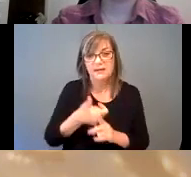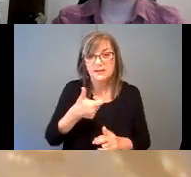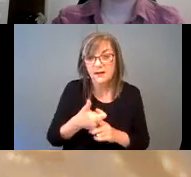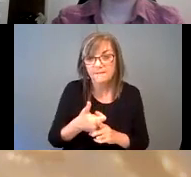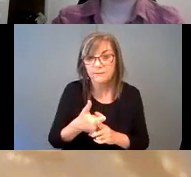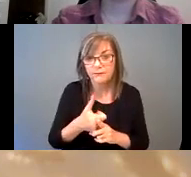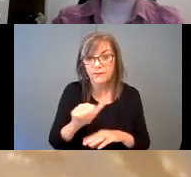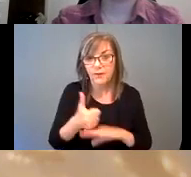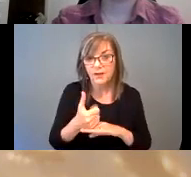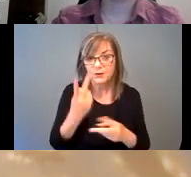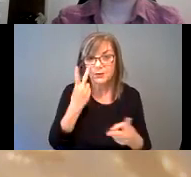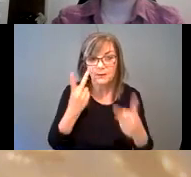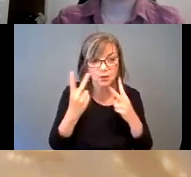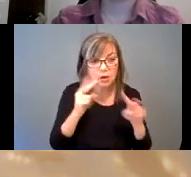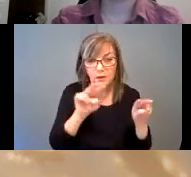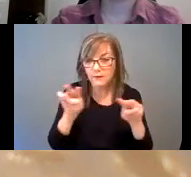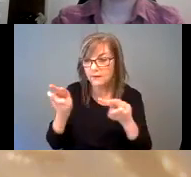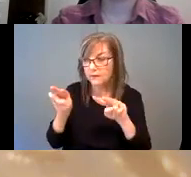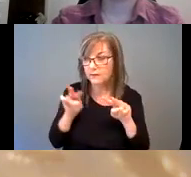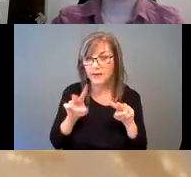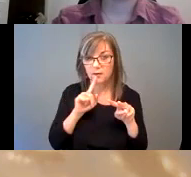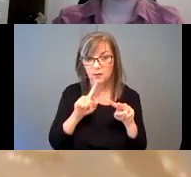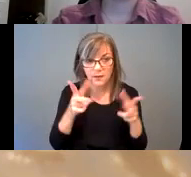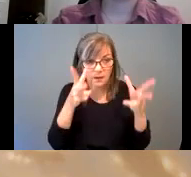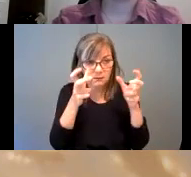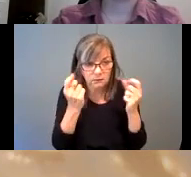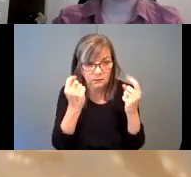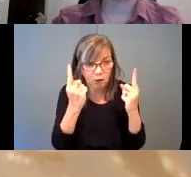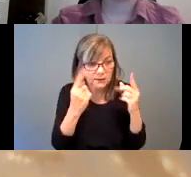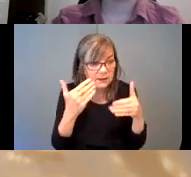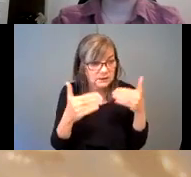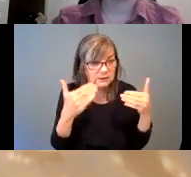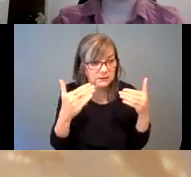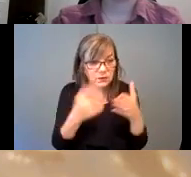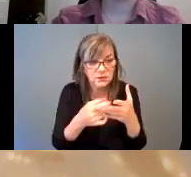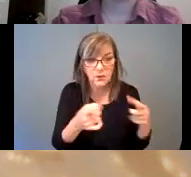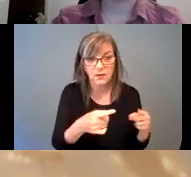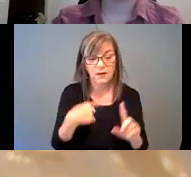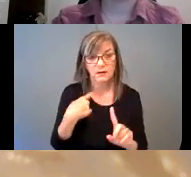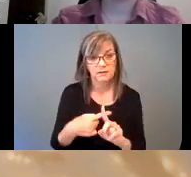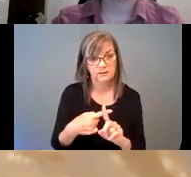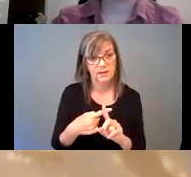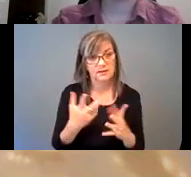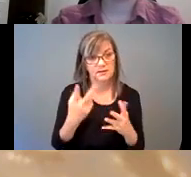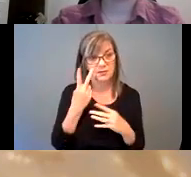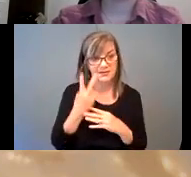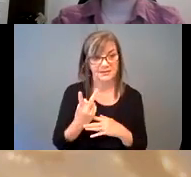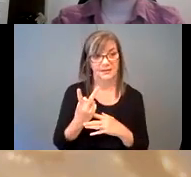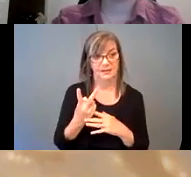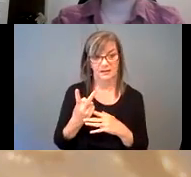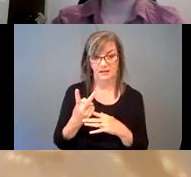observing, processing, and responding to our environment. So that's why we thought it was important to include a dedicated section about the